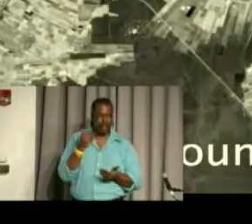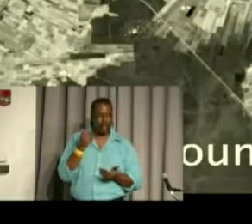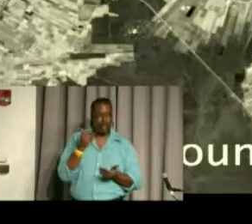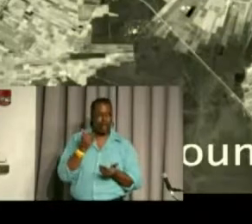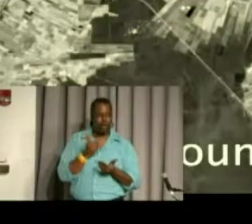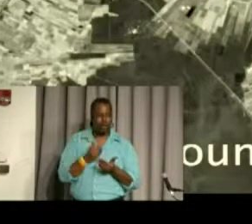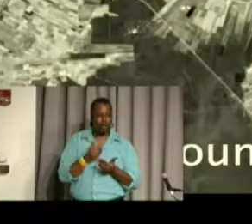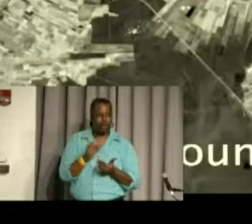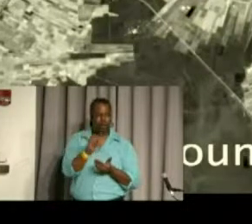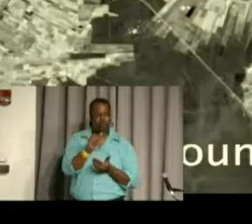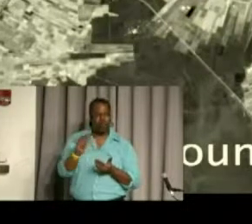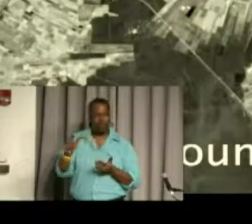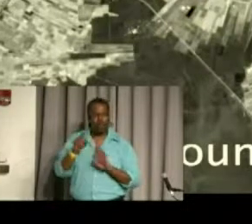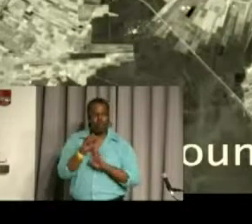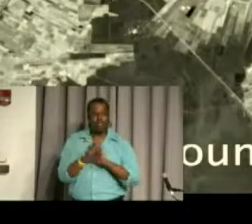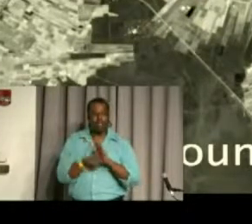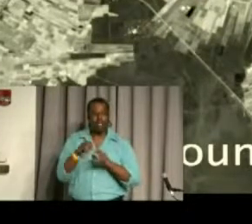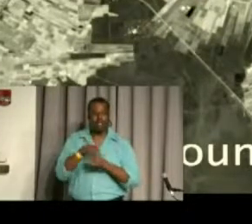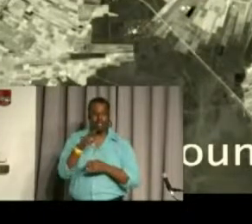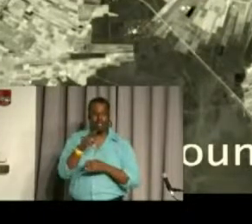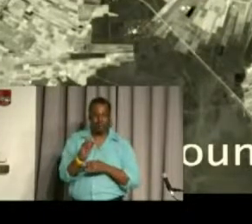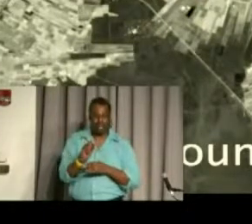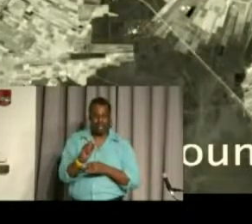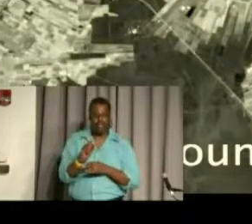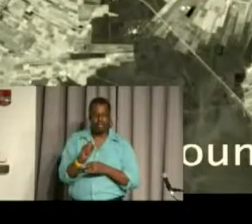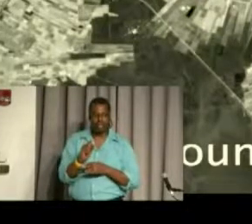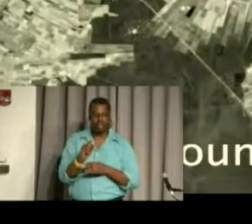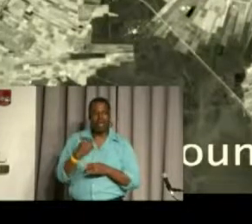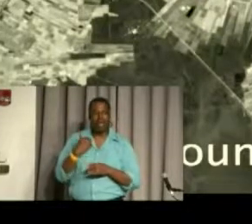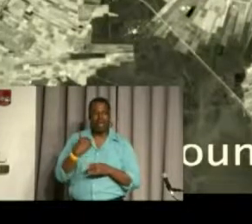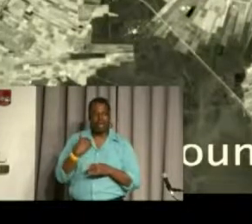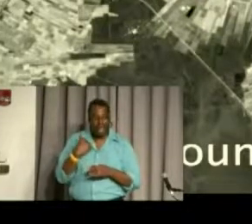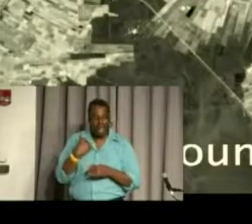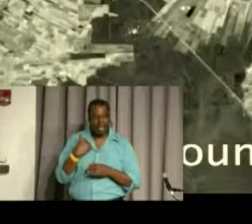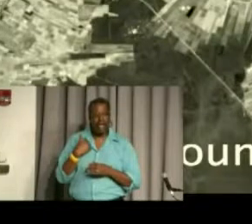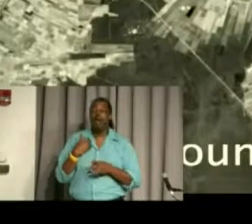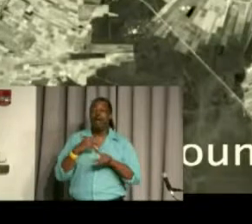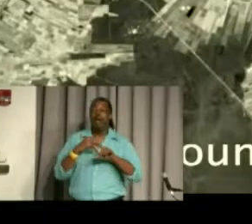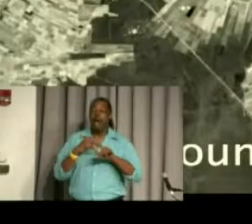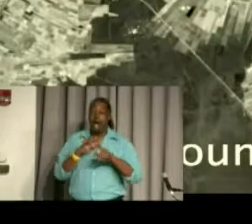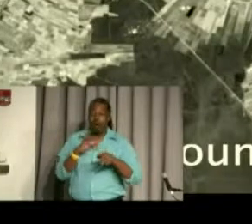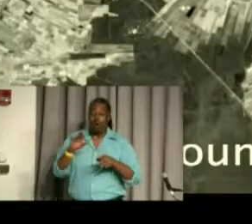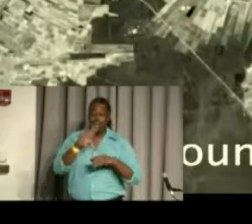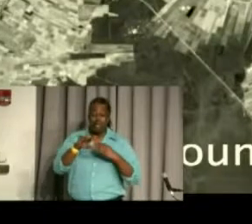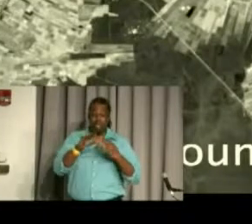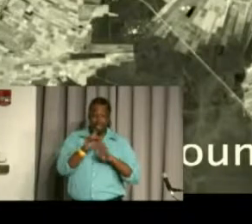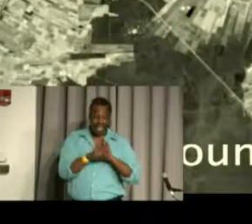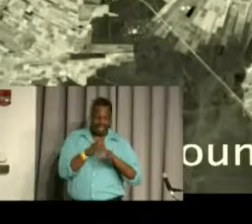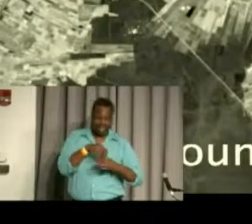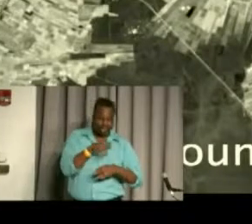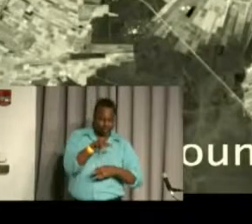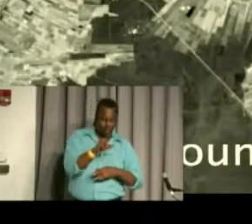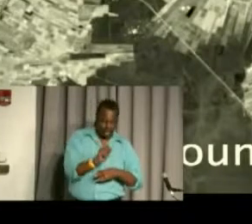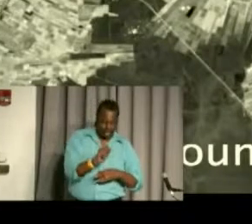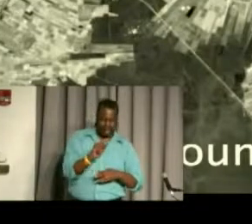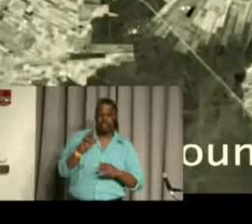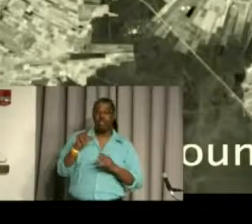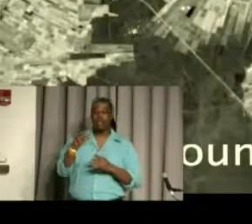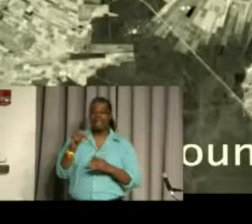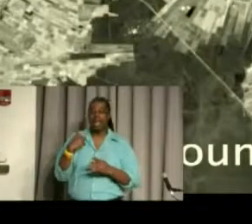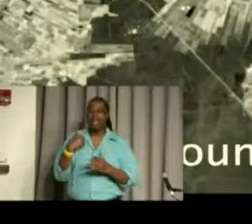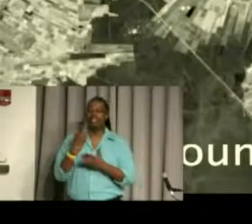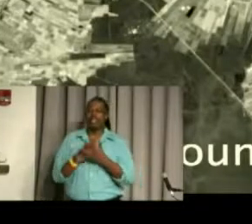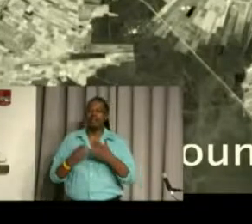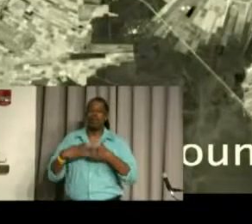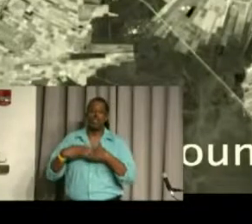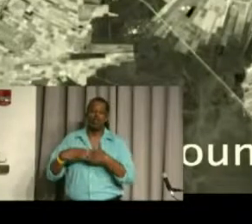all the states in the US, the state of Louisiana has some of the loosest air emission standards in the country.